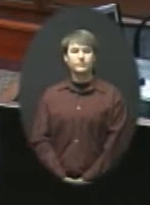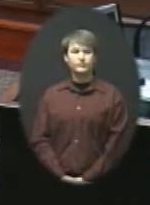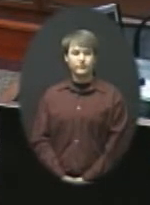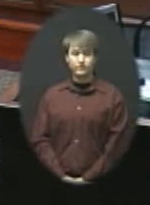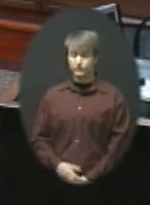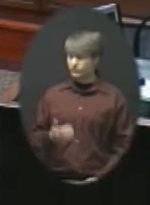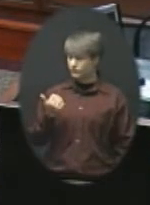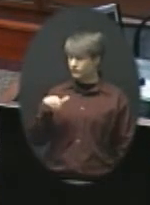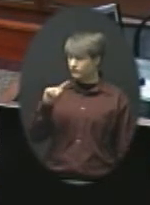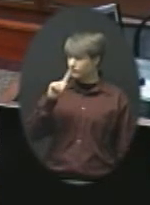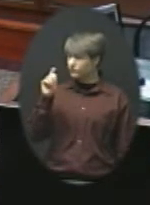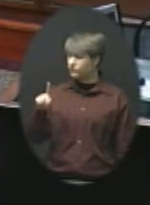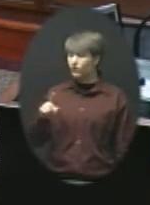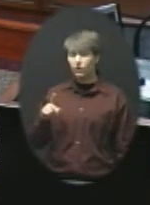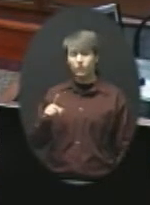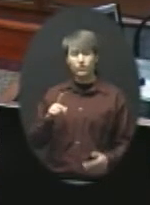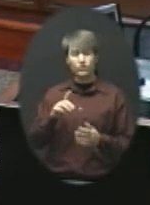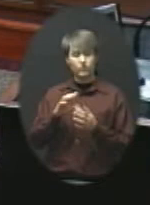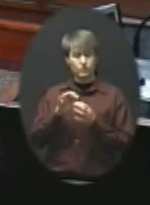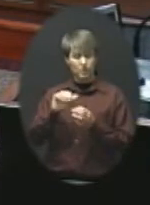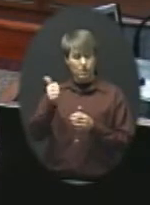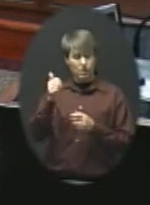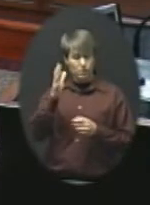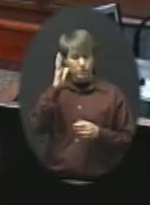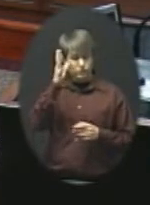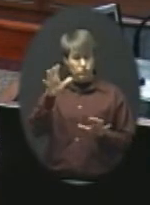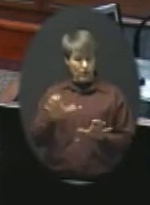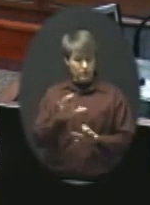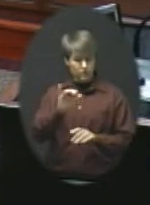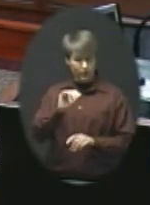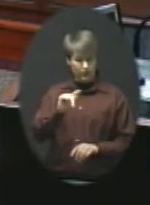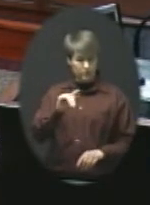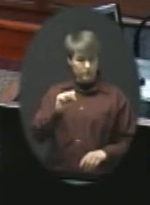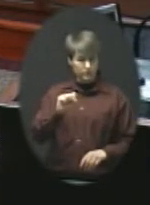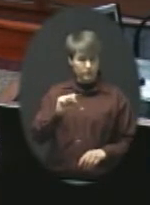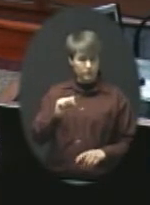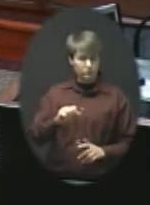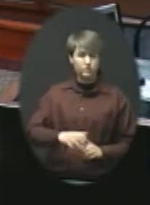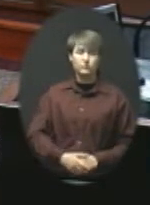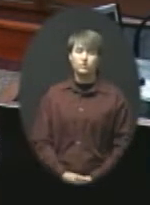Any questions about other future action items?